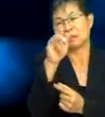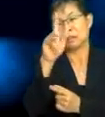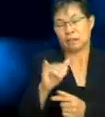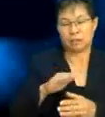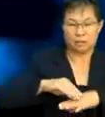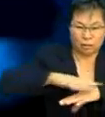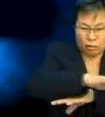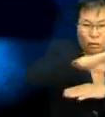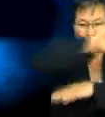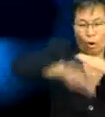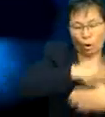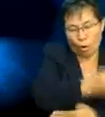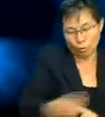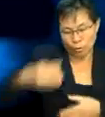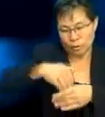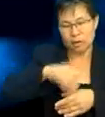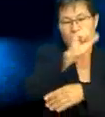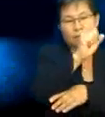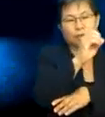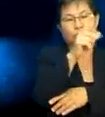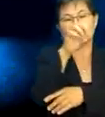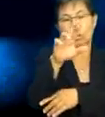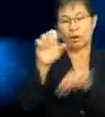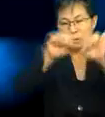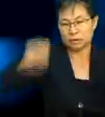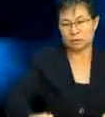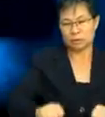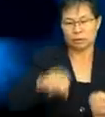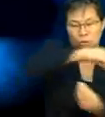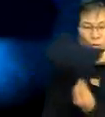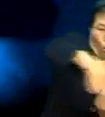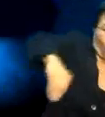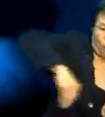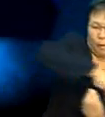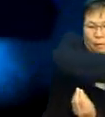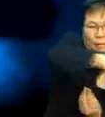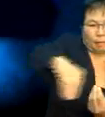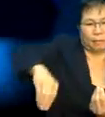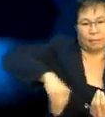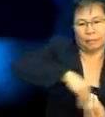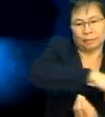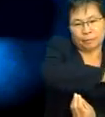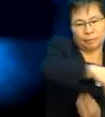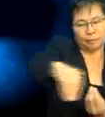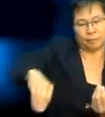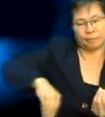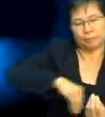causes all other objects in the solar system to orbit around it.